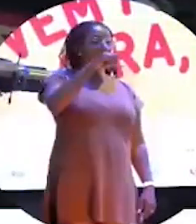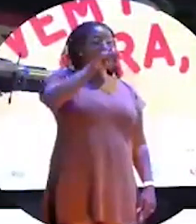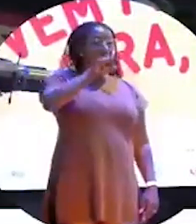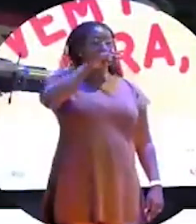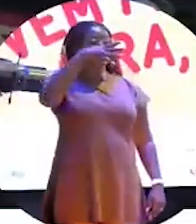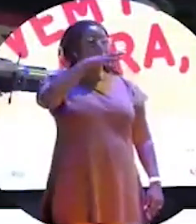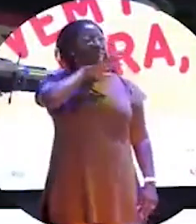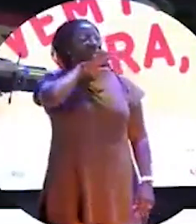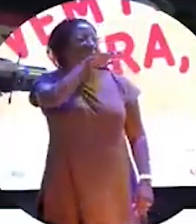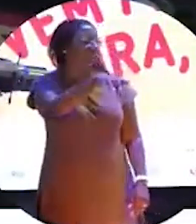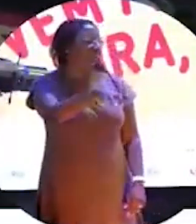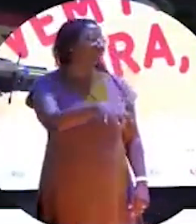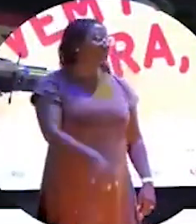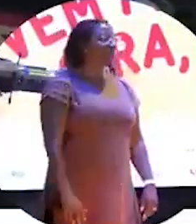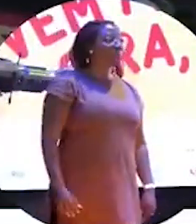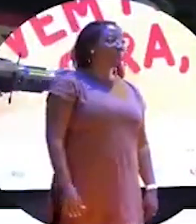9.4. Credo!